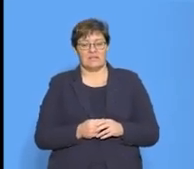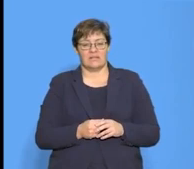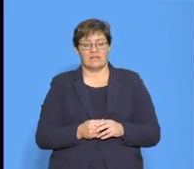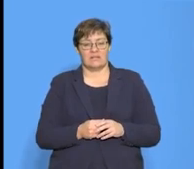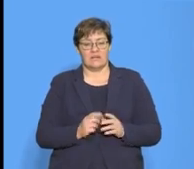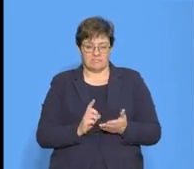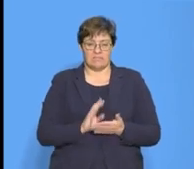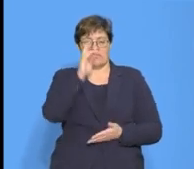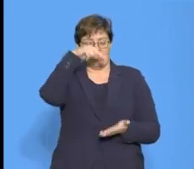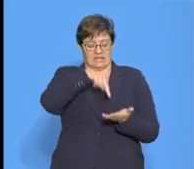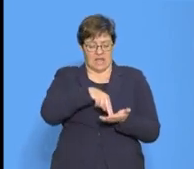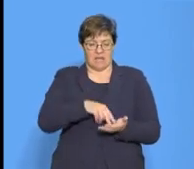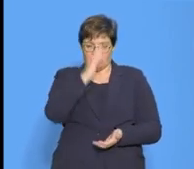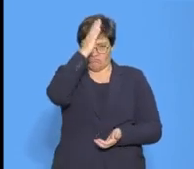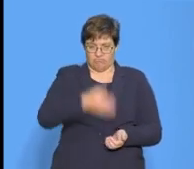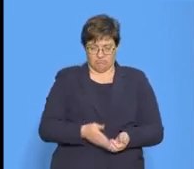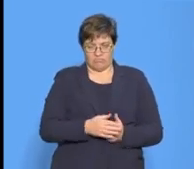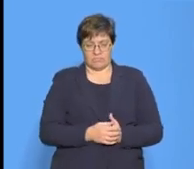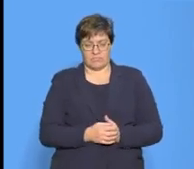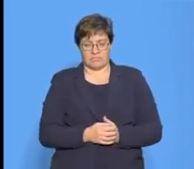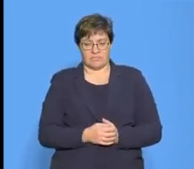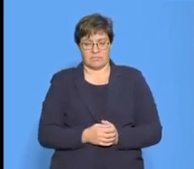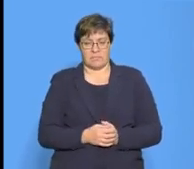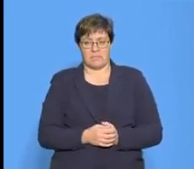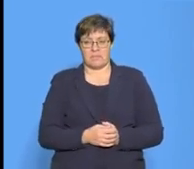that we have an upright posture.